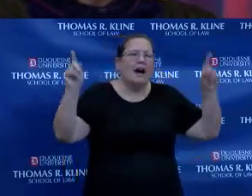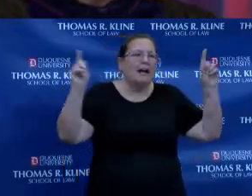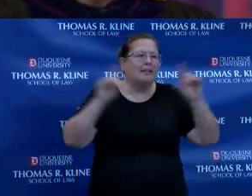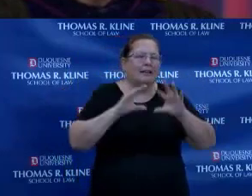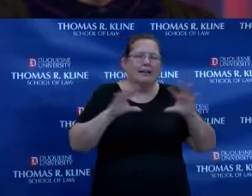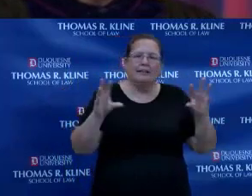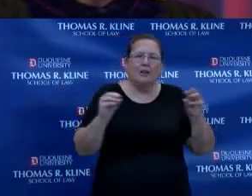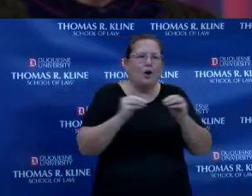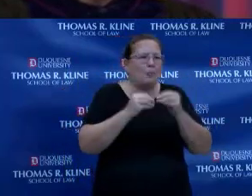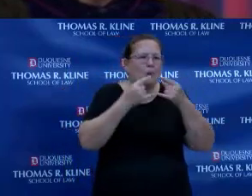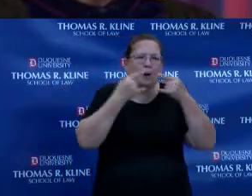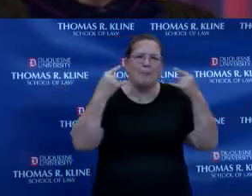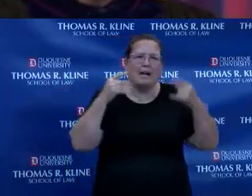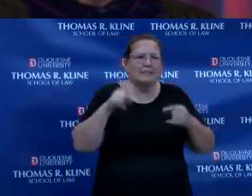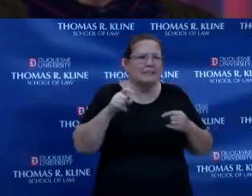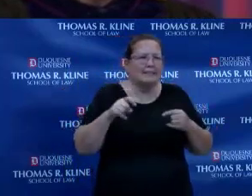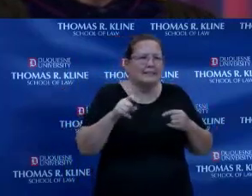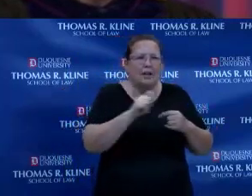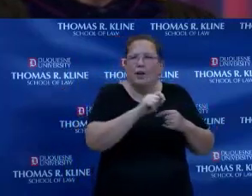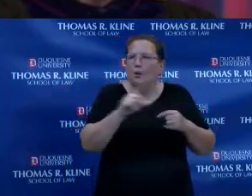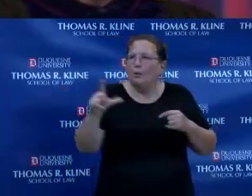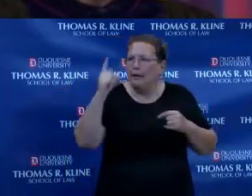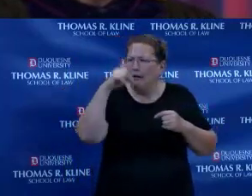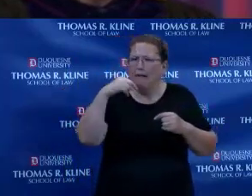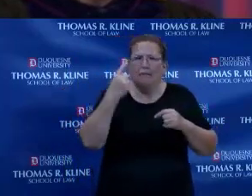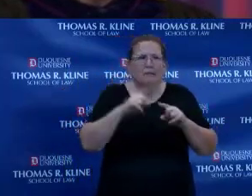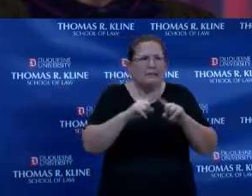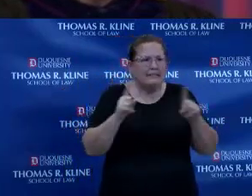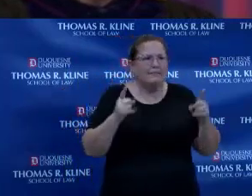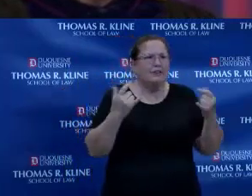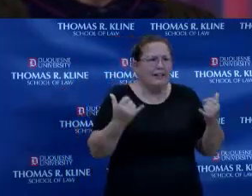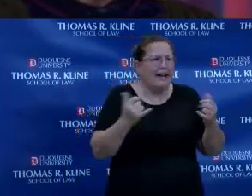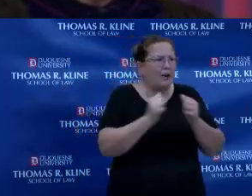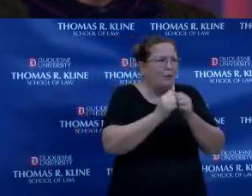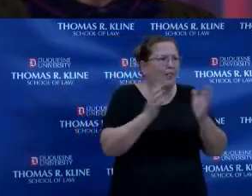I'm sure we all look different than we thought, but we're a good looking class.